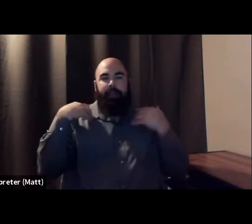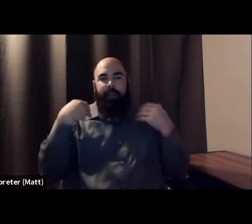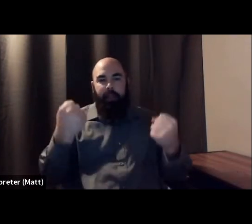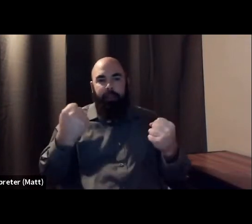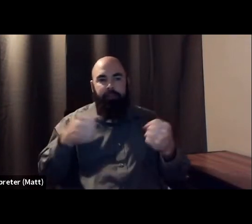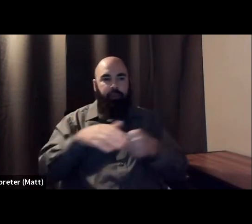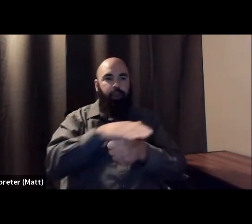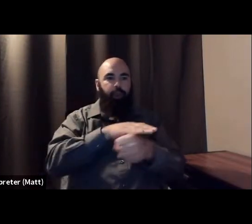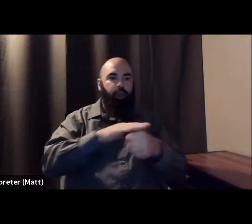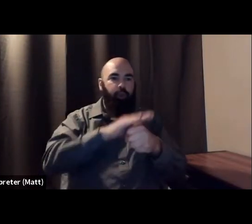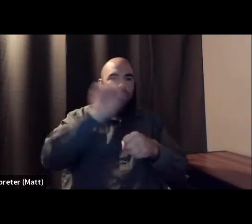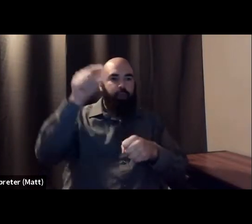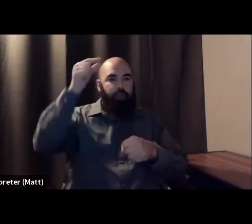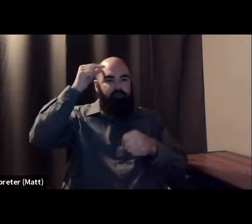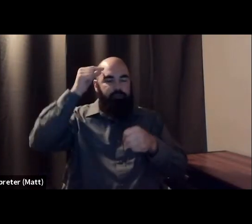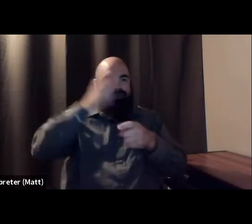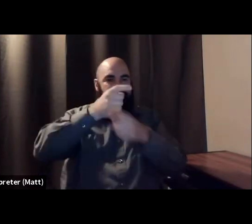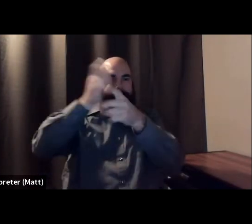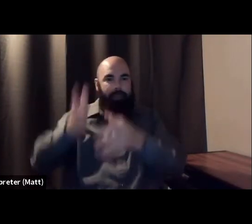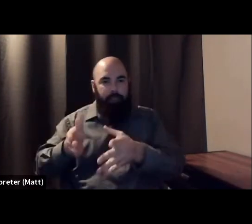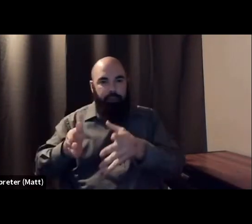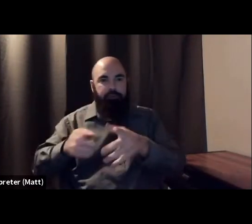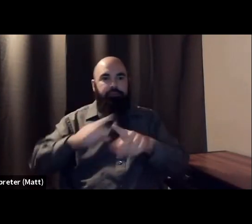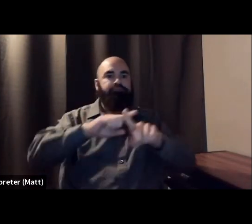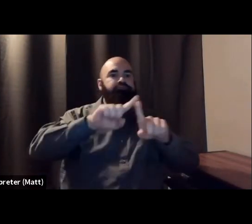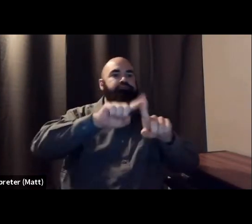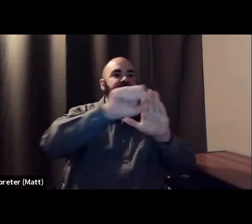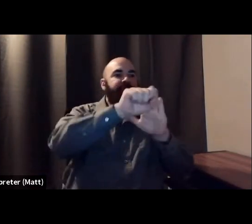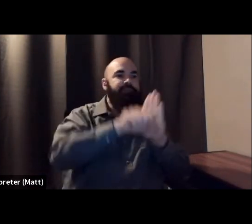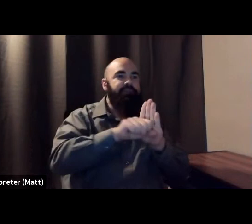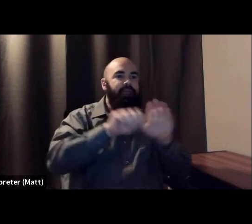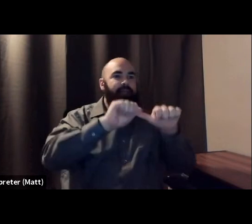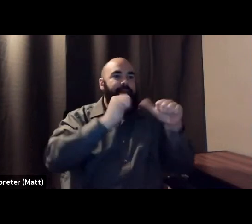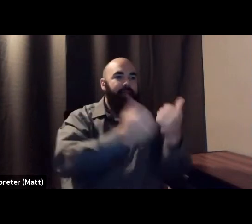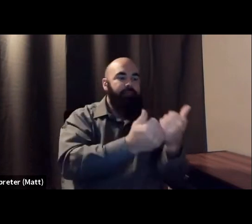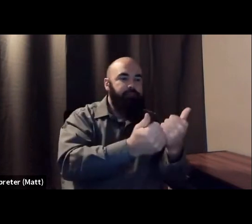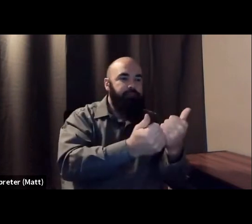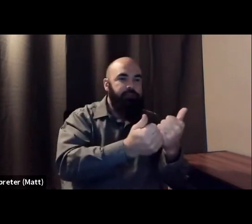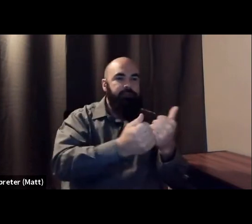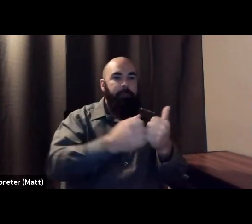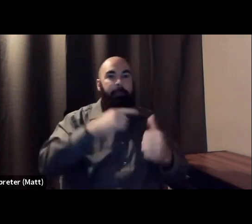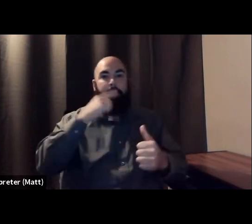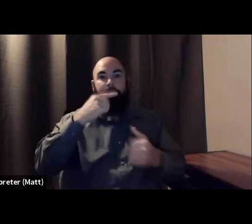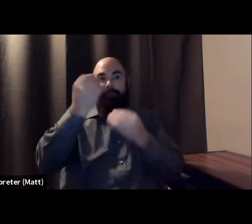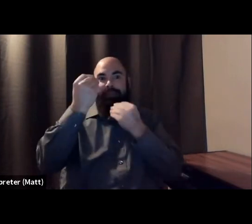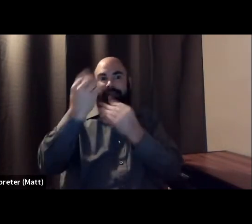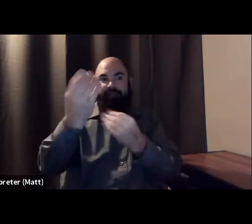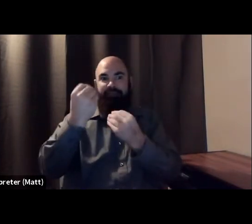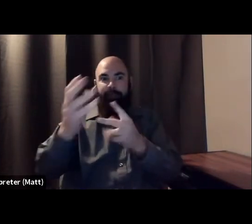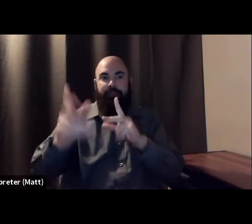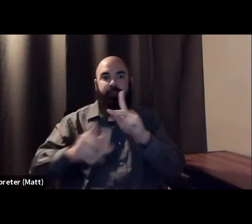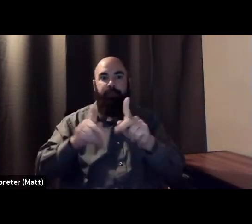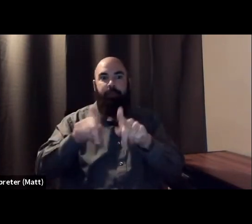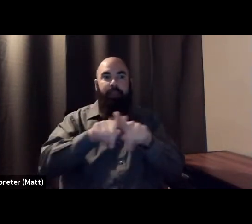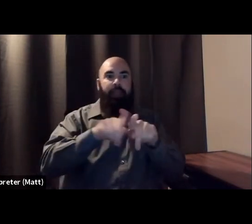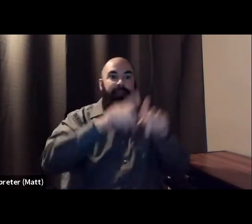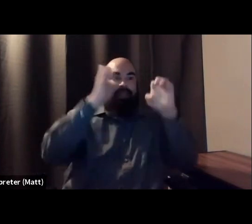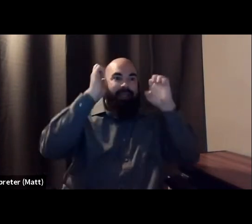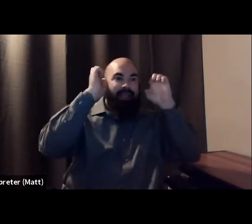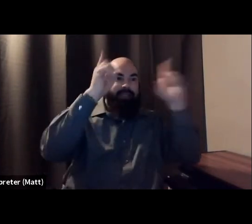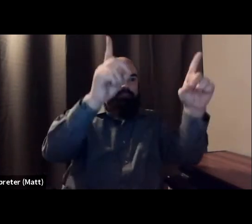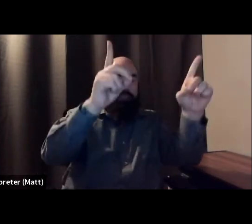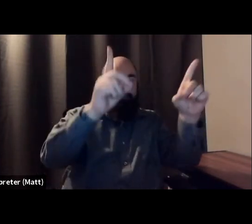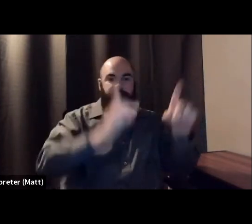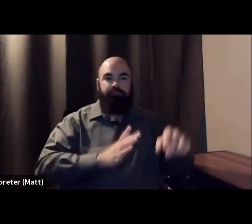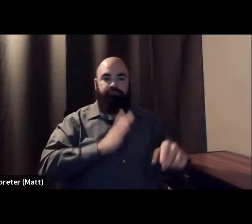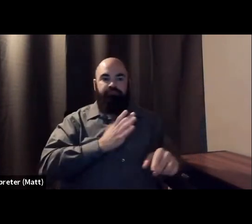government managers, state agencies, local public information officers, education officials, and others,